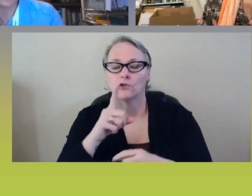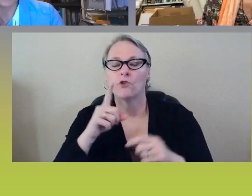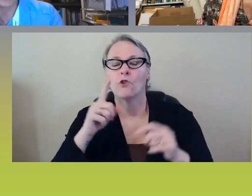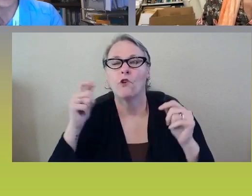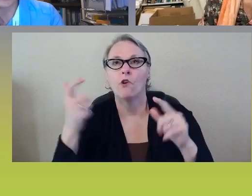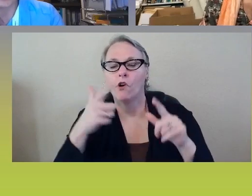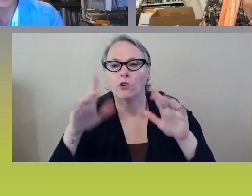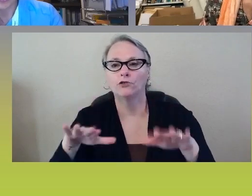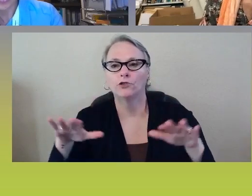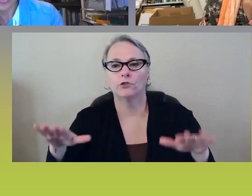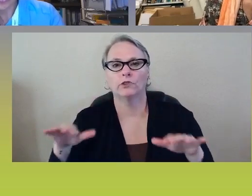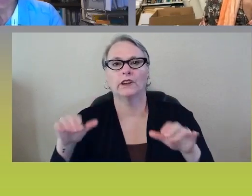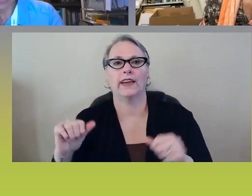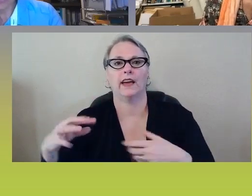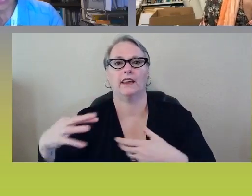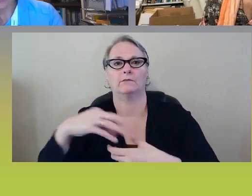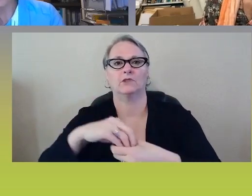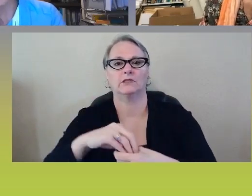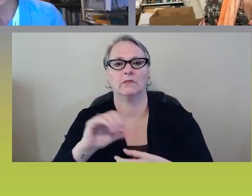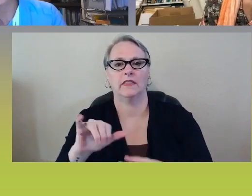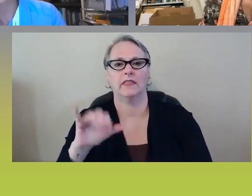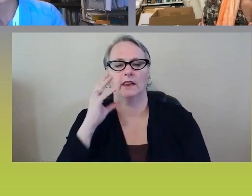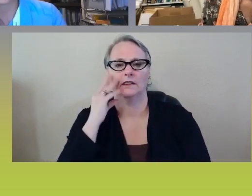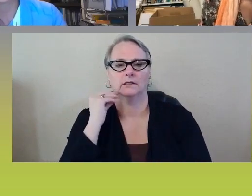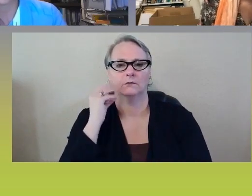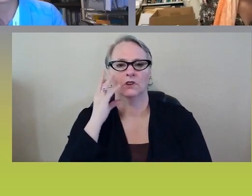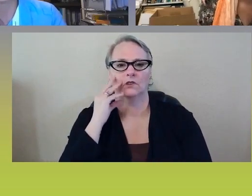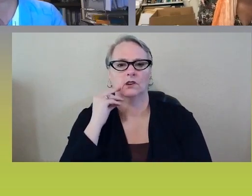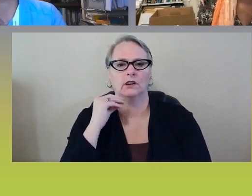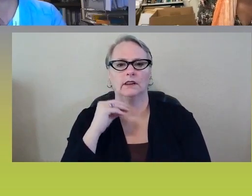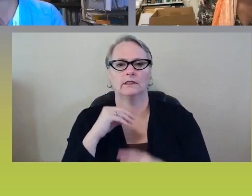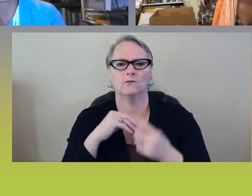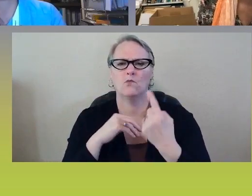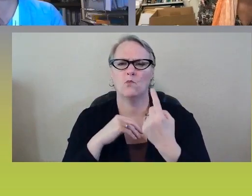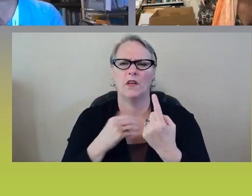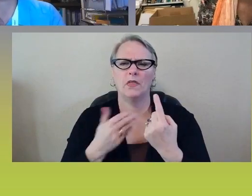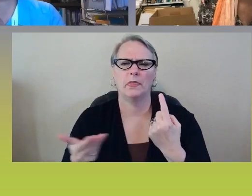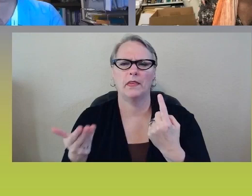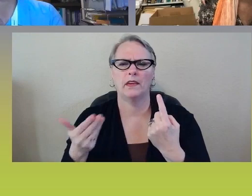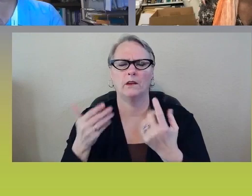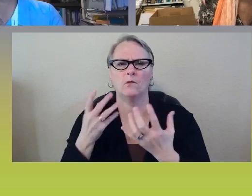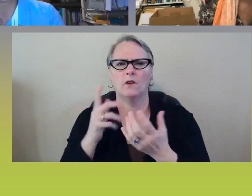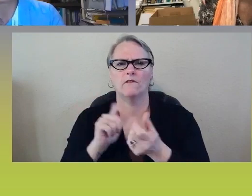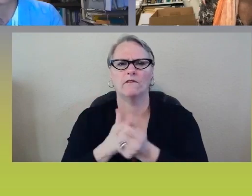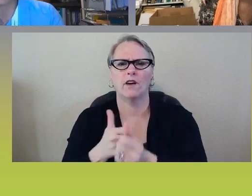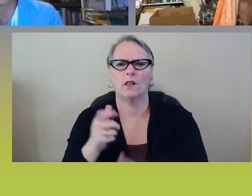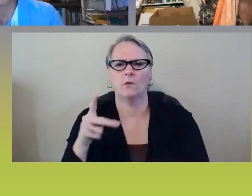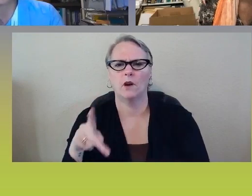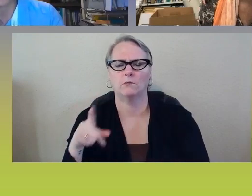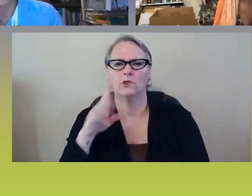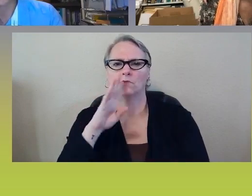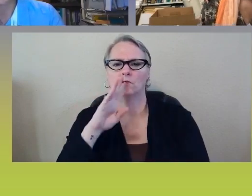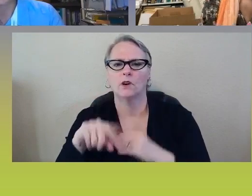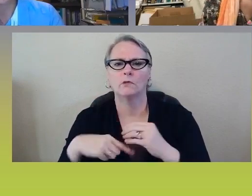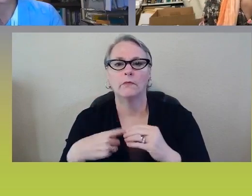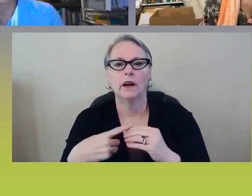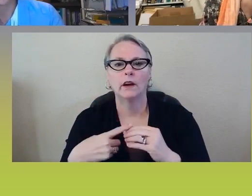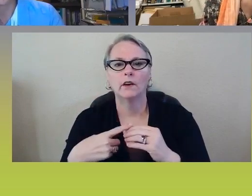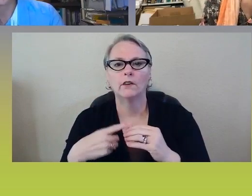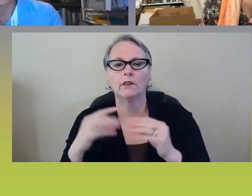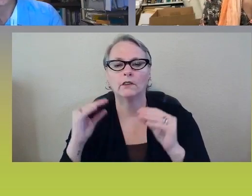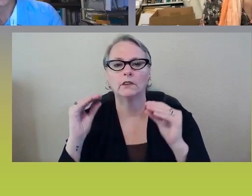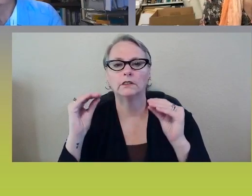participate in that experience. And then one thing I also want to follow up is you talked a lot about teacher support, and